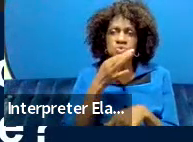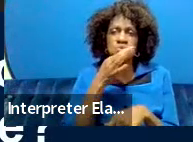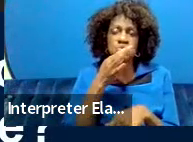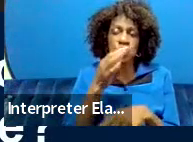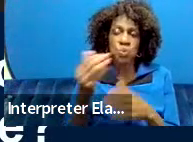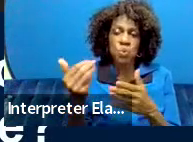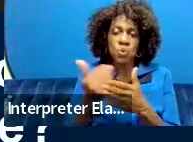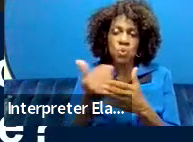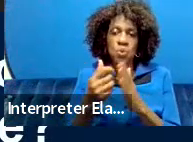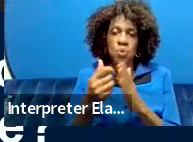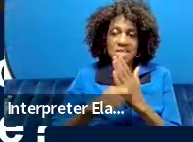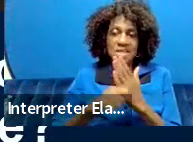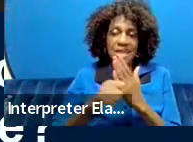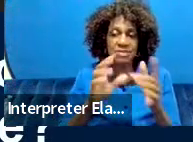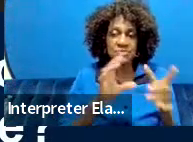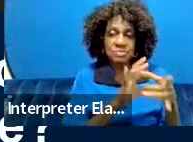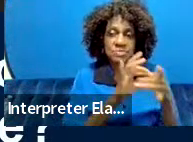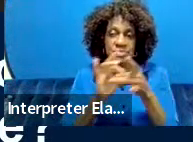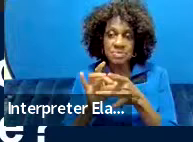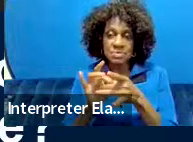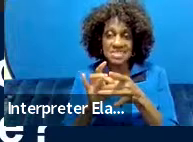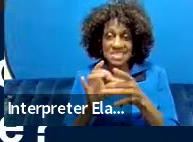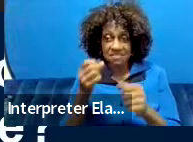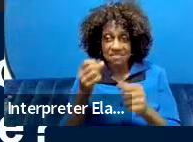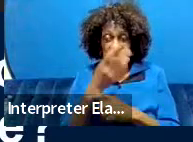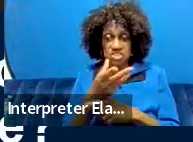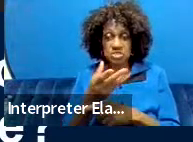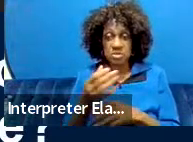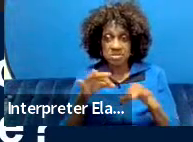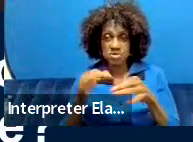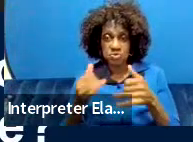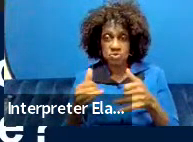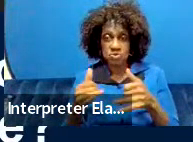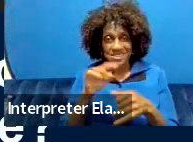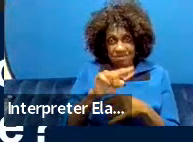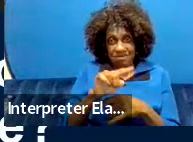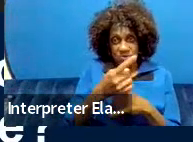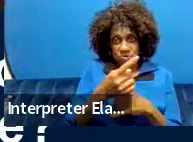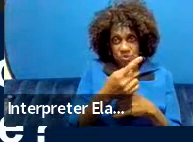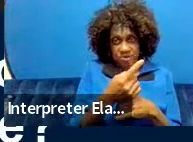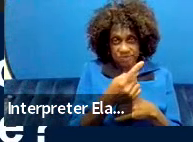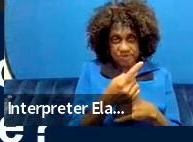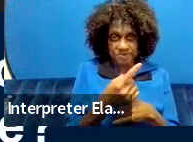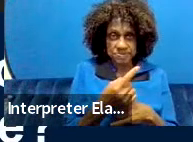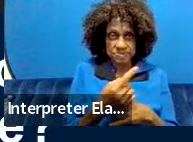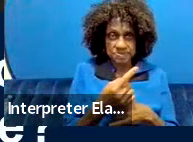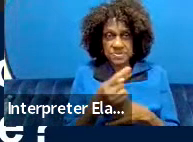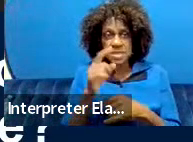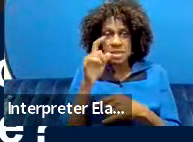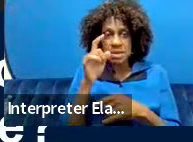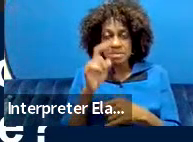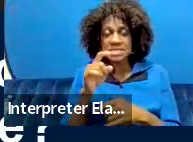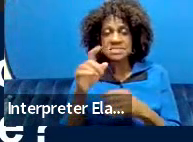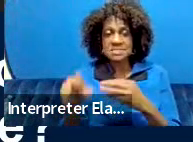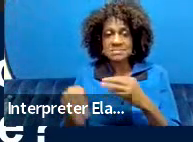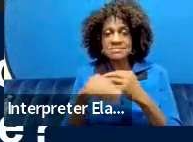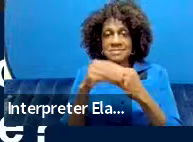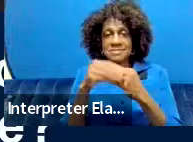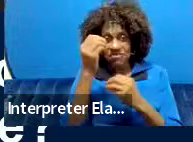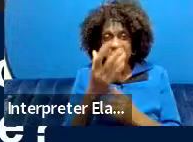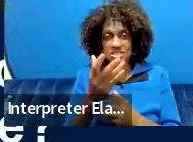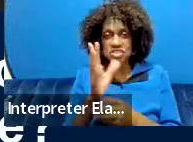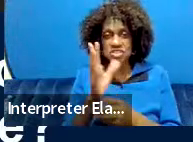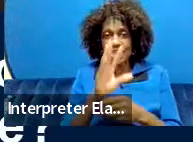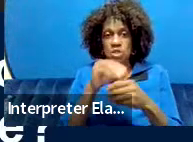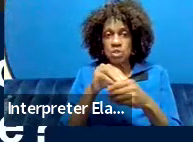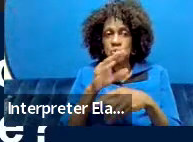guide, as they're relevant to the material that I'm covering. And this will be the first one. Must additional information